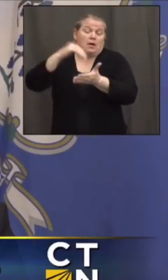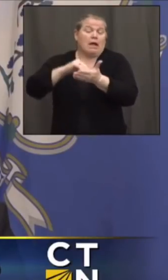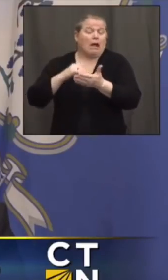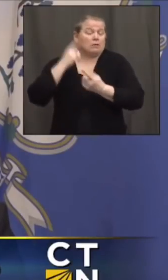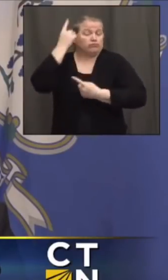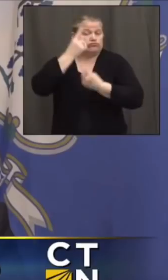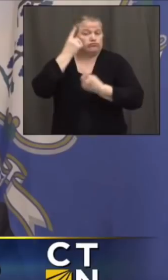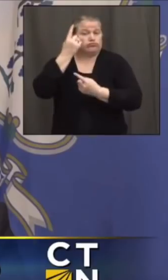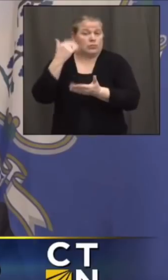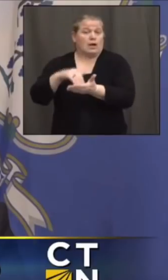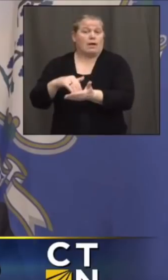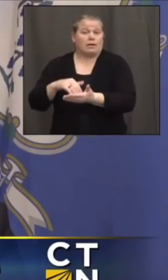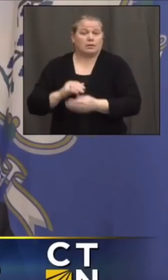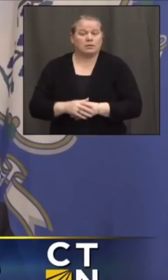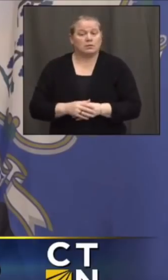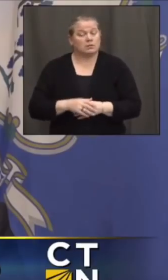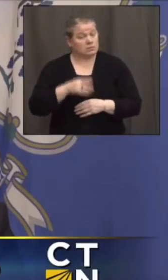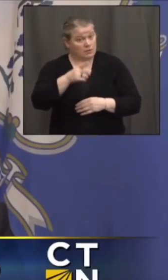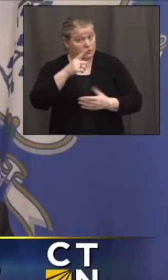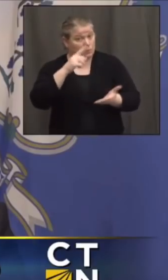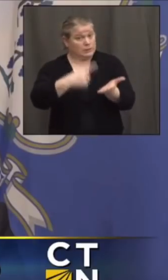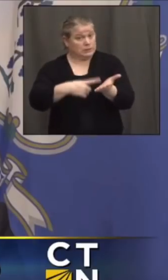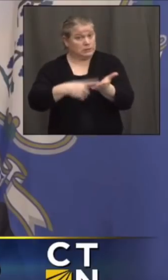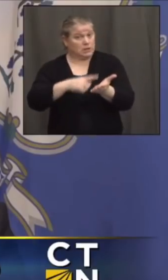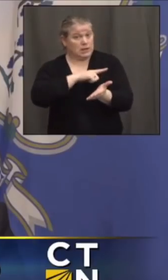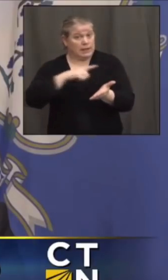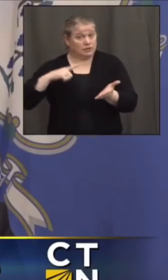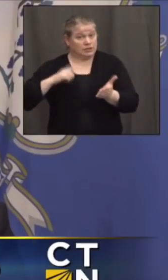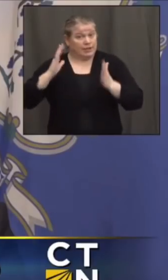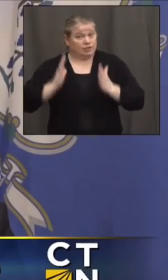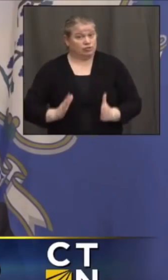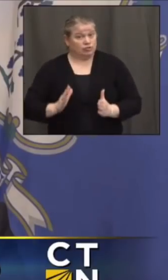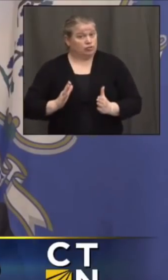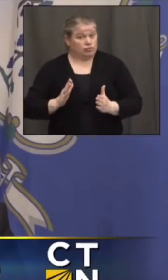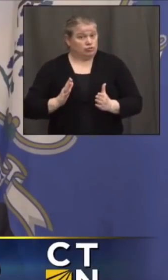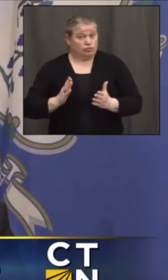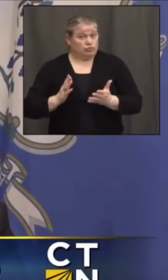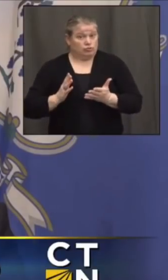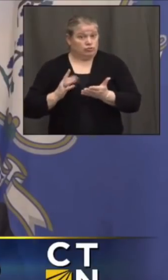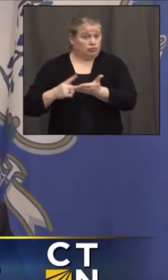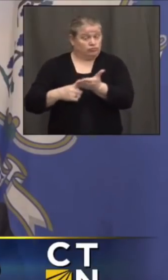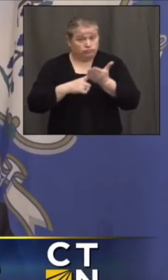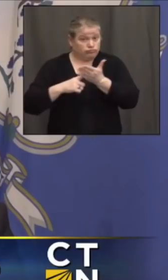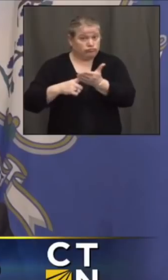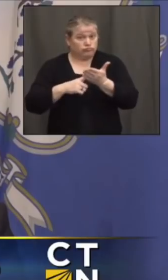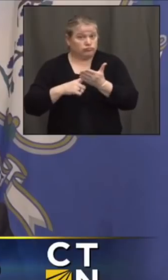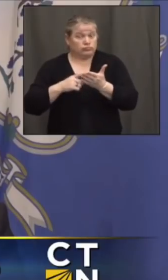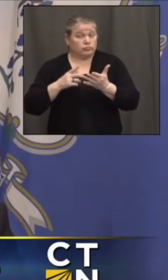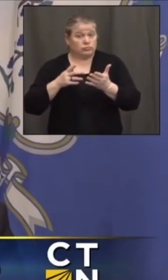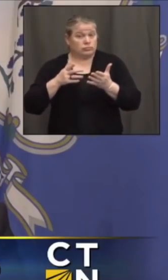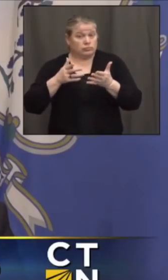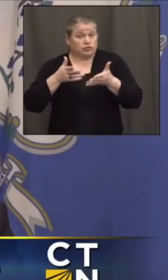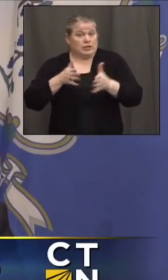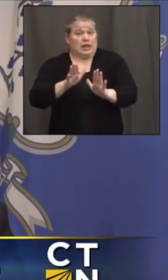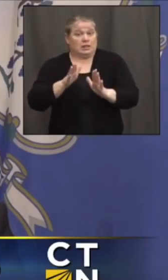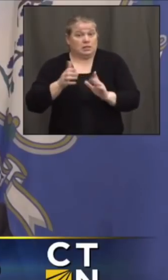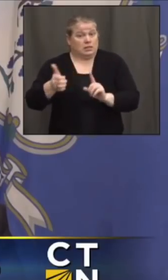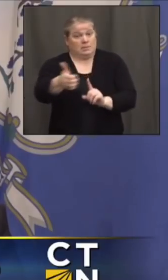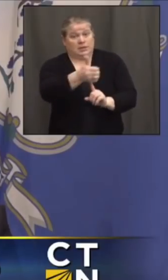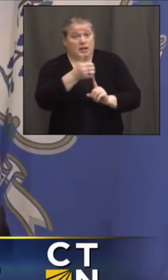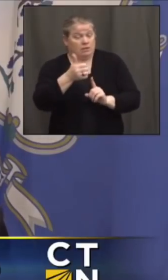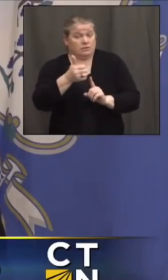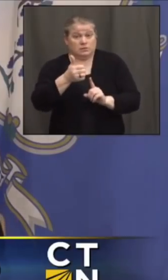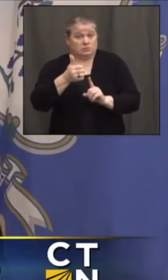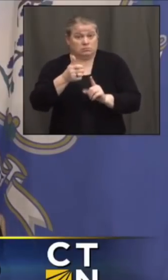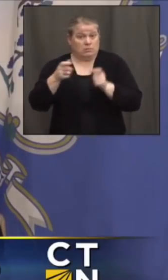to just take that up on their own, since you offered to let them deal with these orders one by one if they want? Hey, Paul, do you know